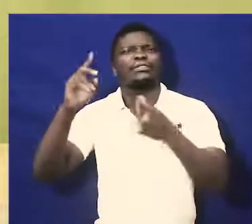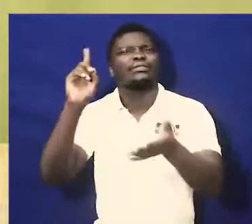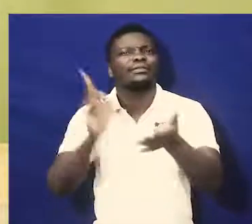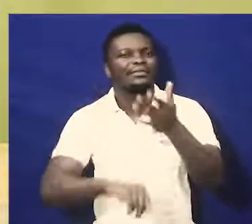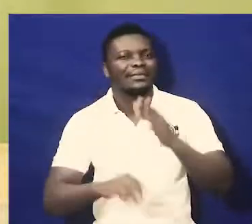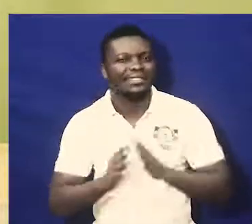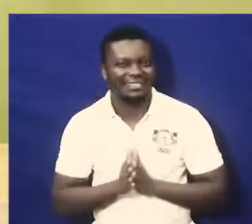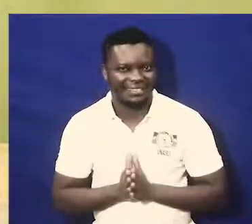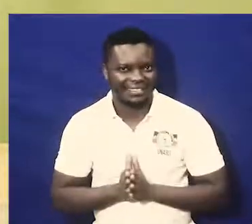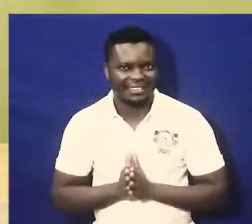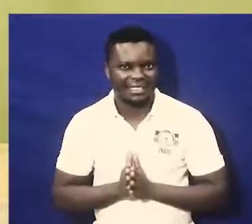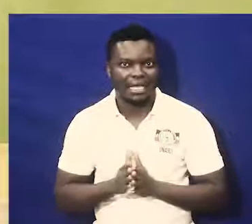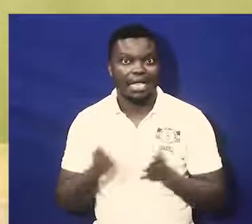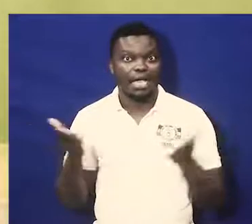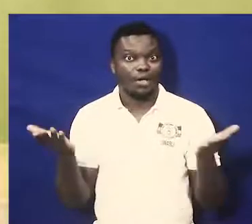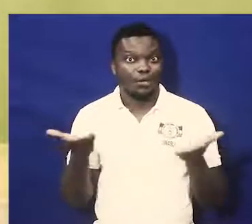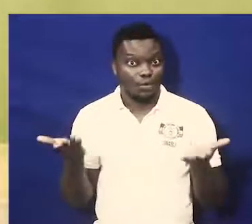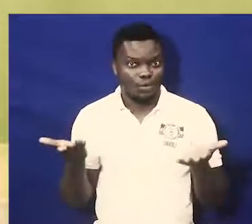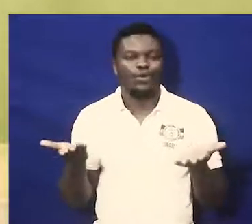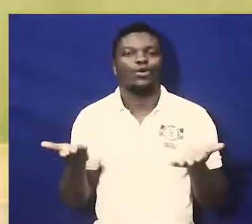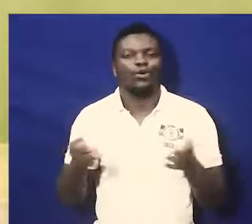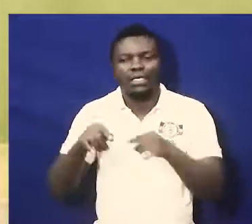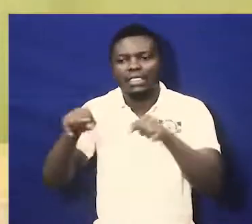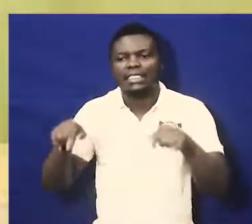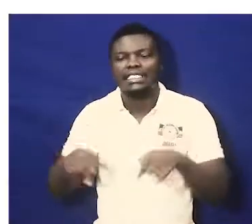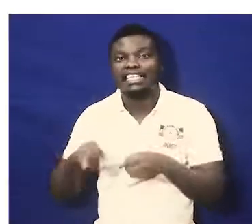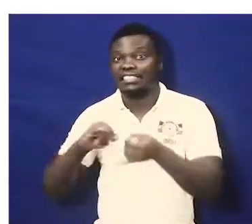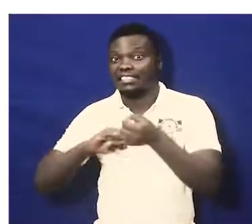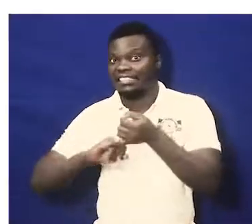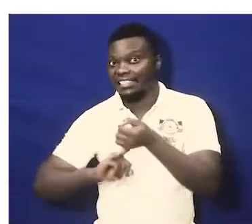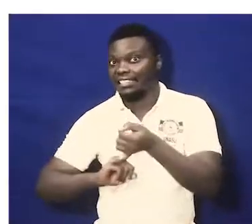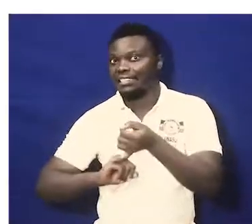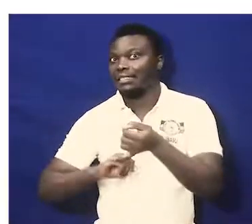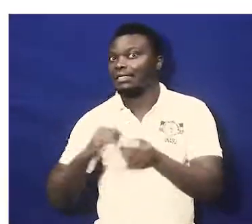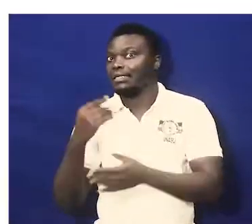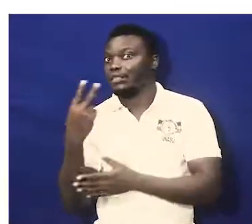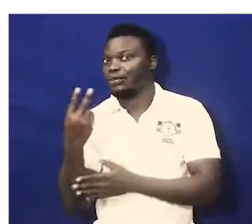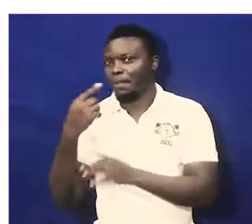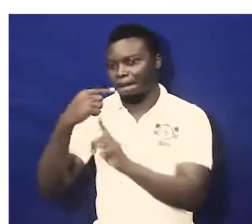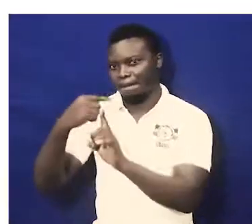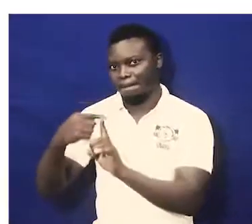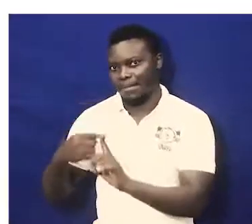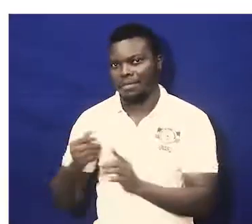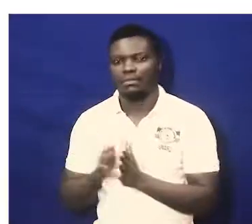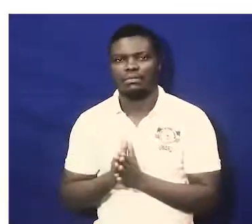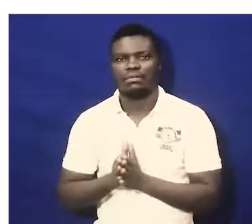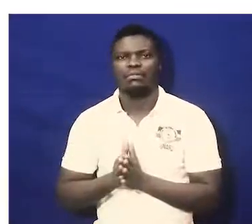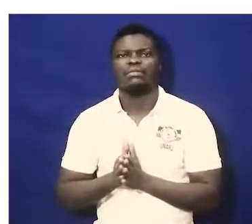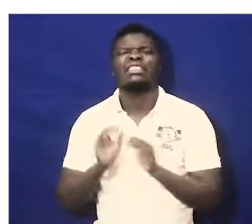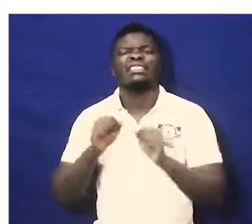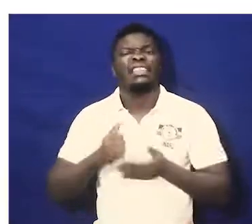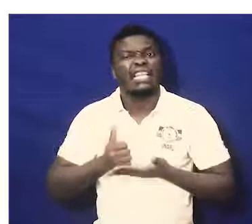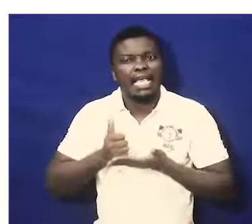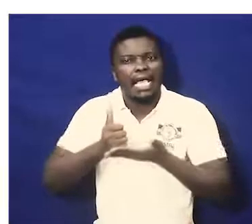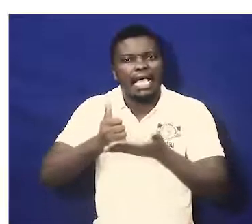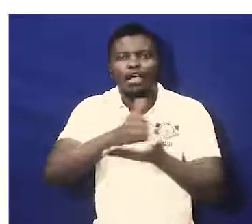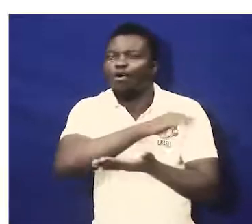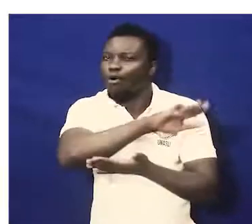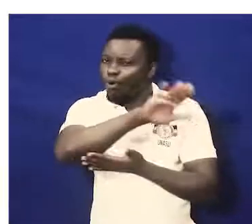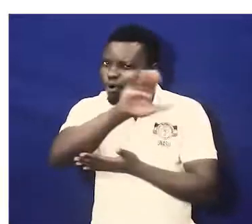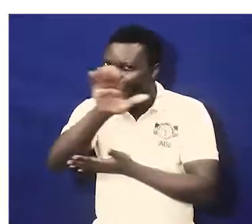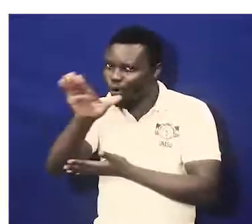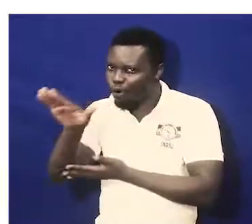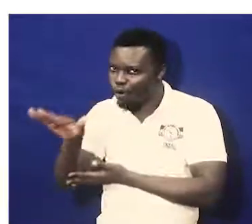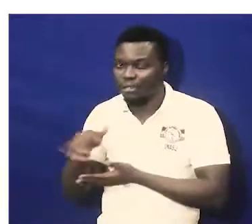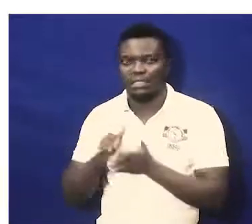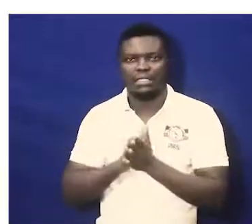is taken from Senior 2 Mathematics, but can benefit all of us, irrespective